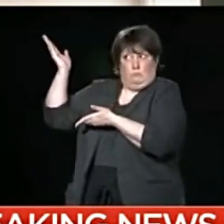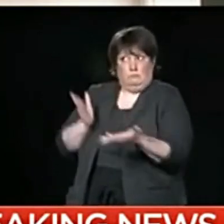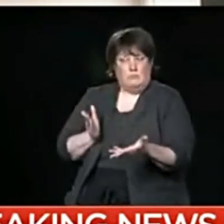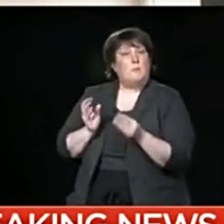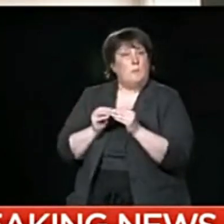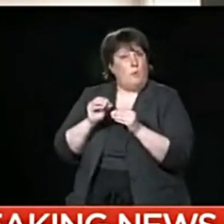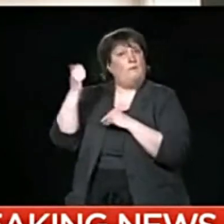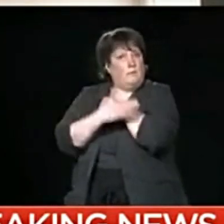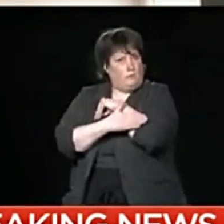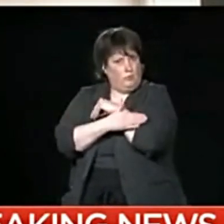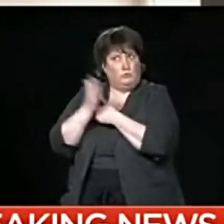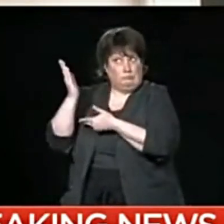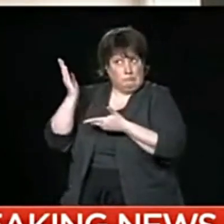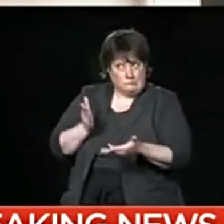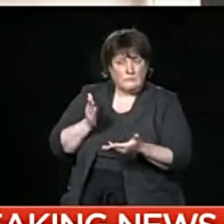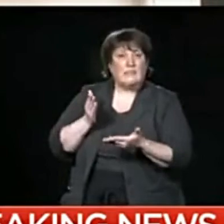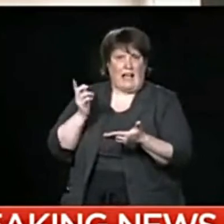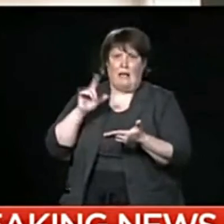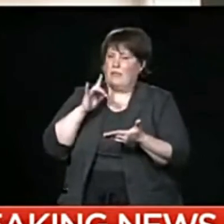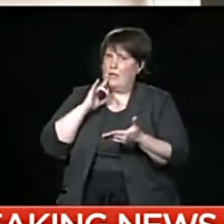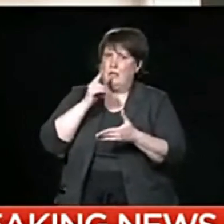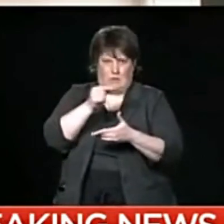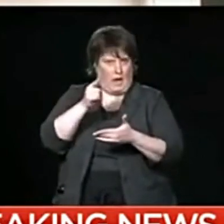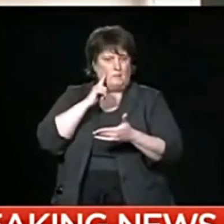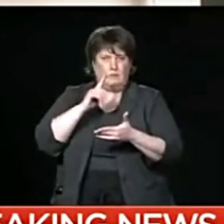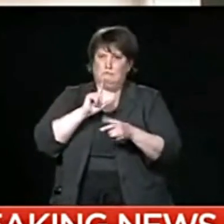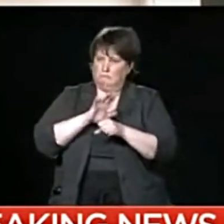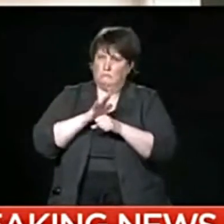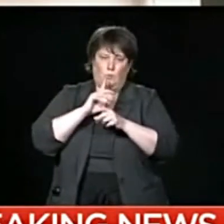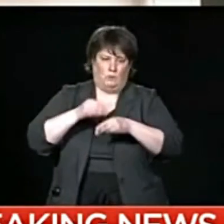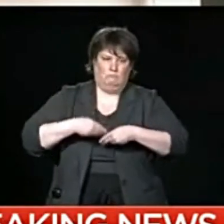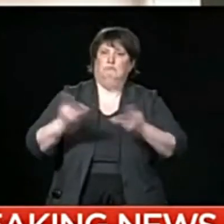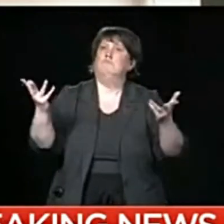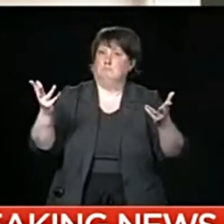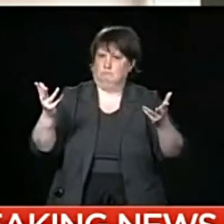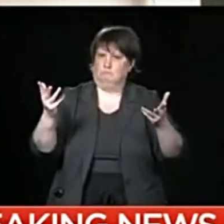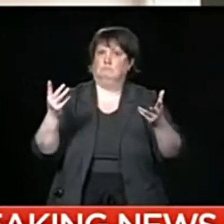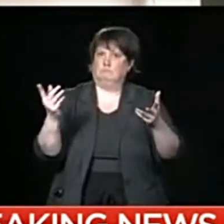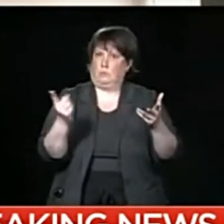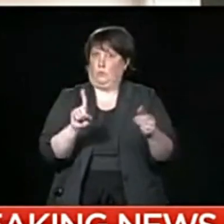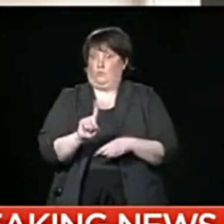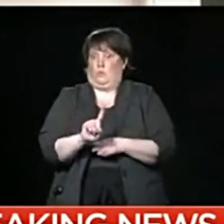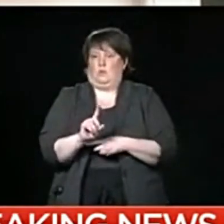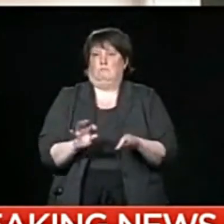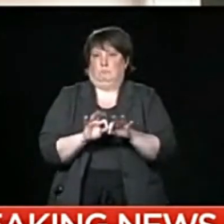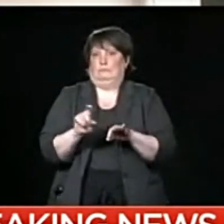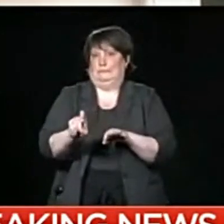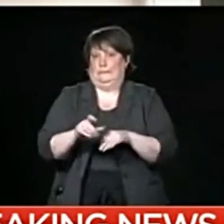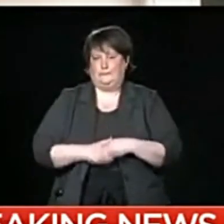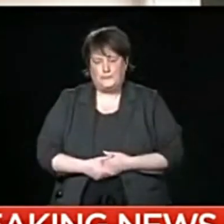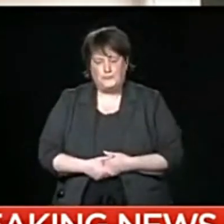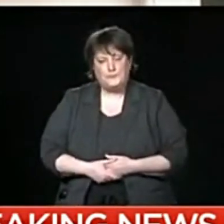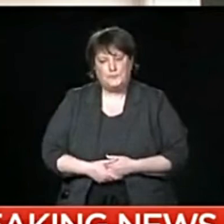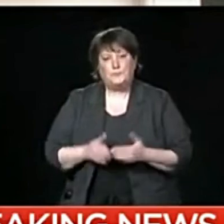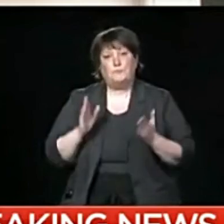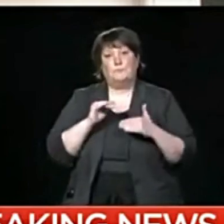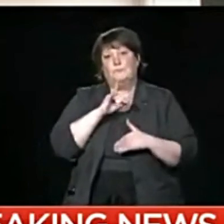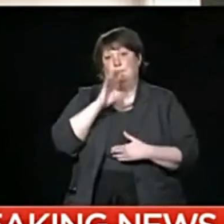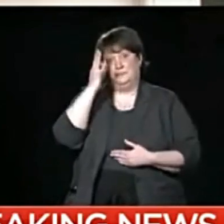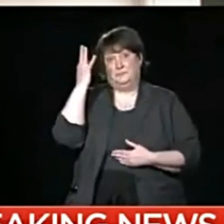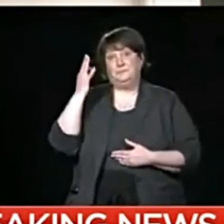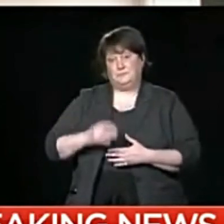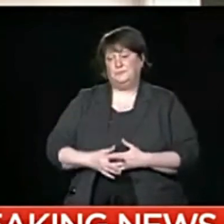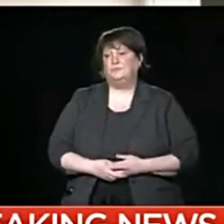continue to work tirelessly to get these supplies to where they're needed. Plusieurs entreprises ont également fait des